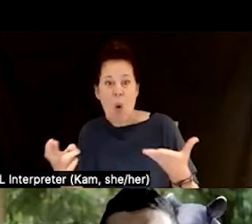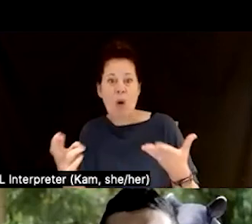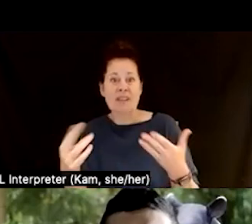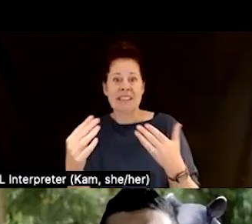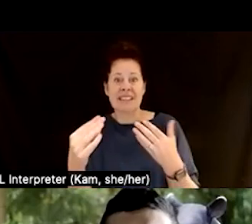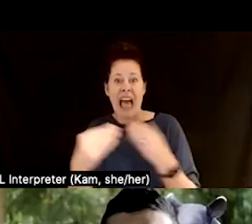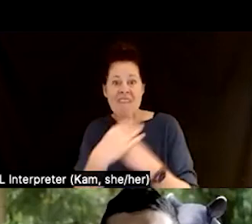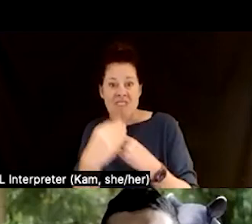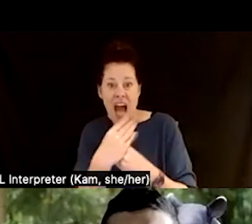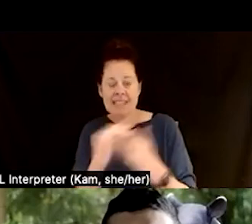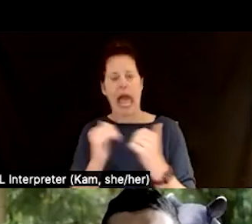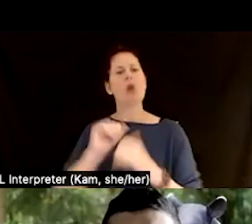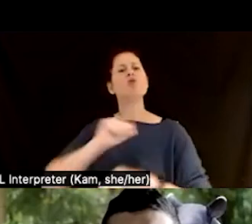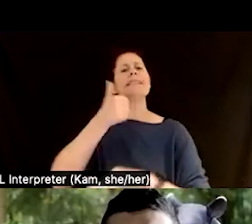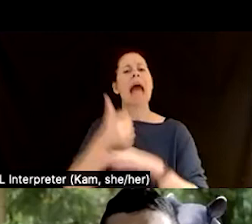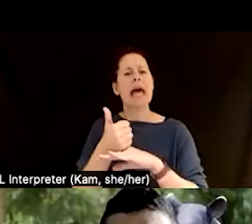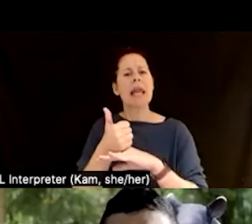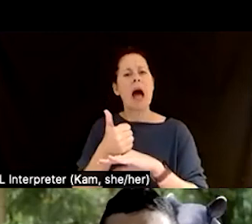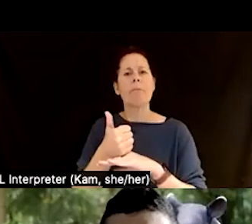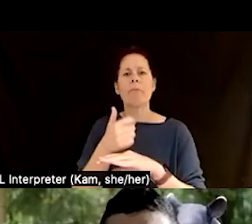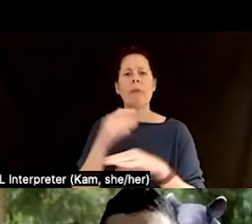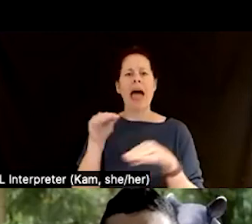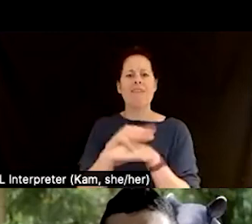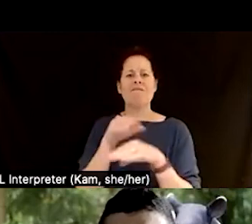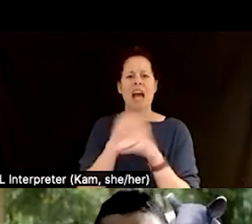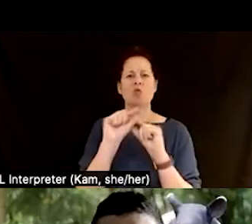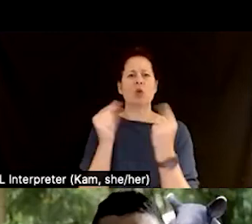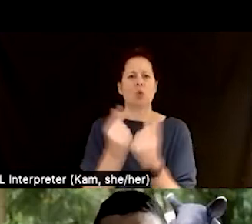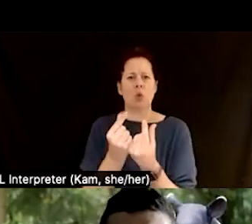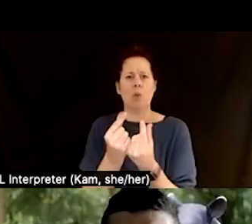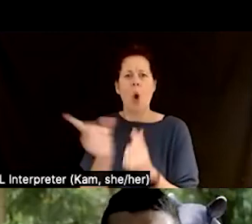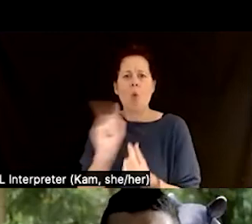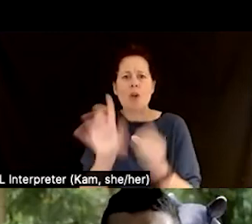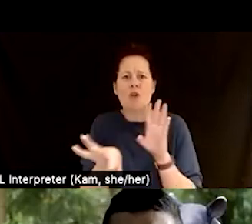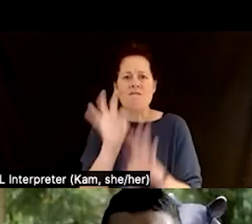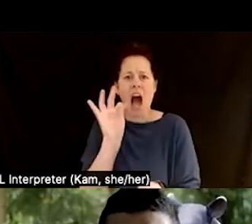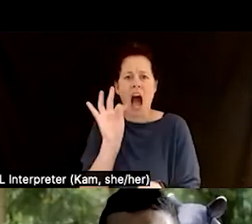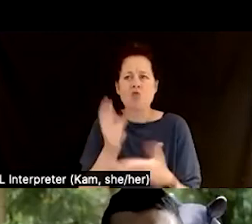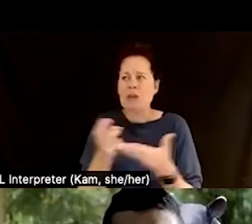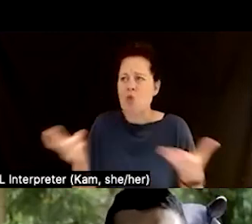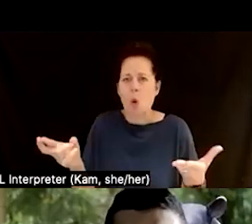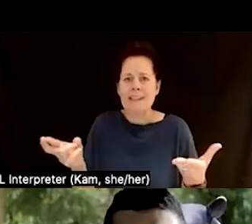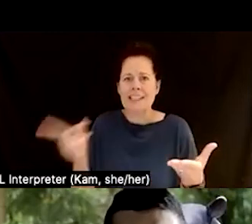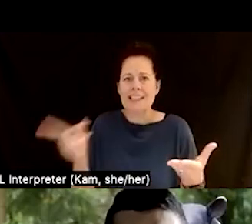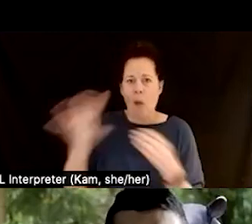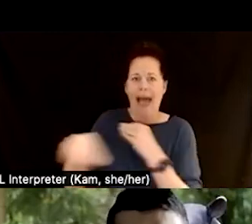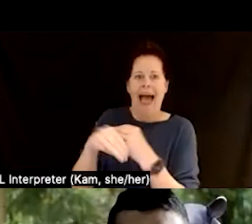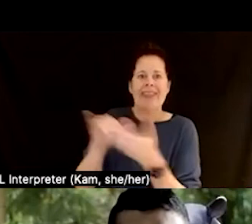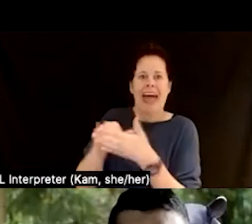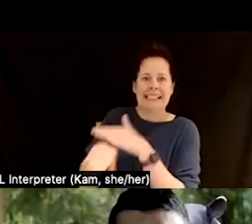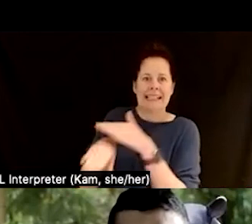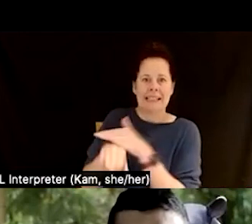group and go about looking for resources in order to help get this version up and running and be successful.